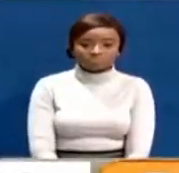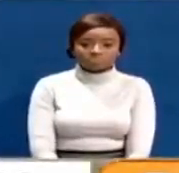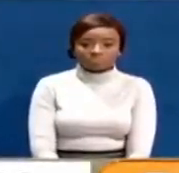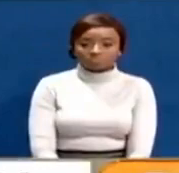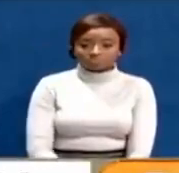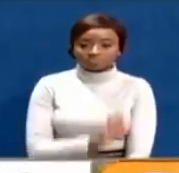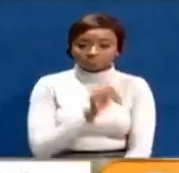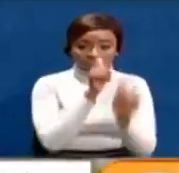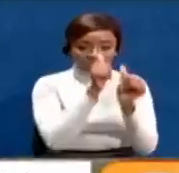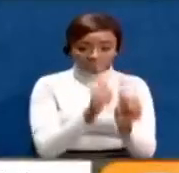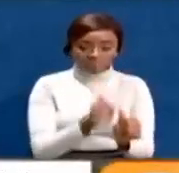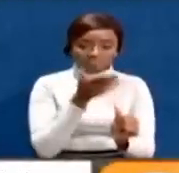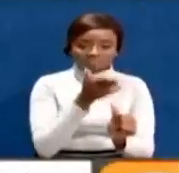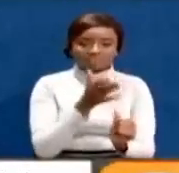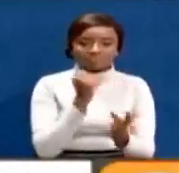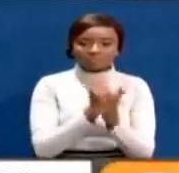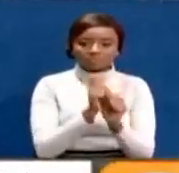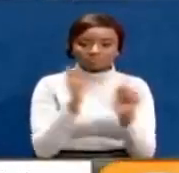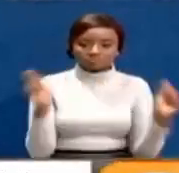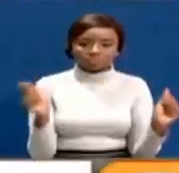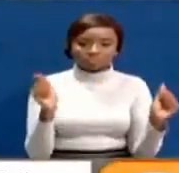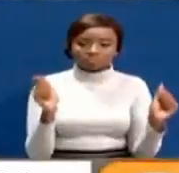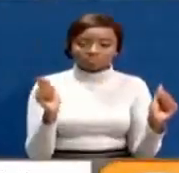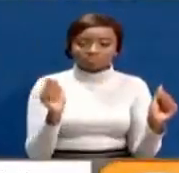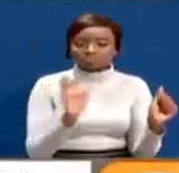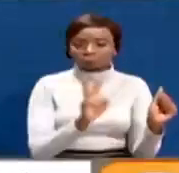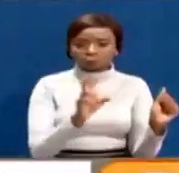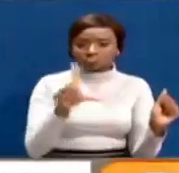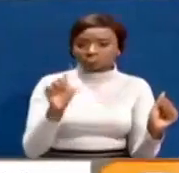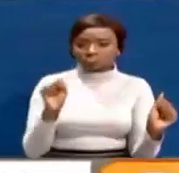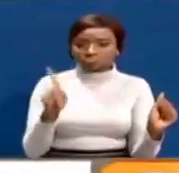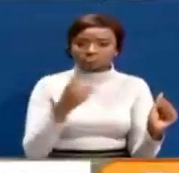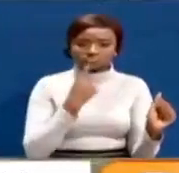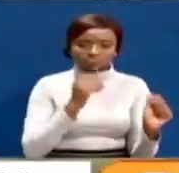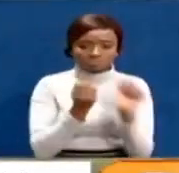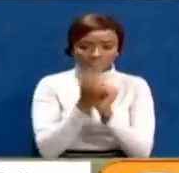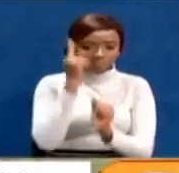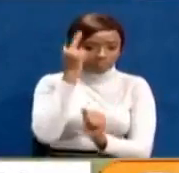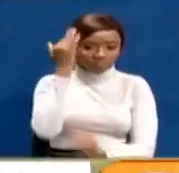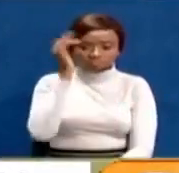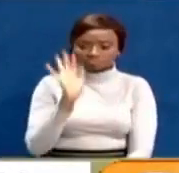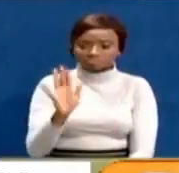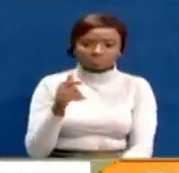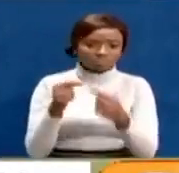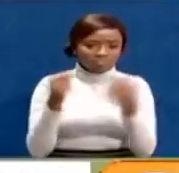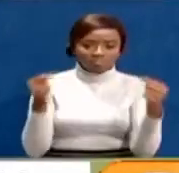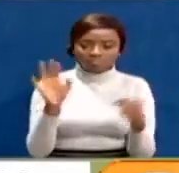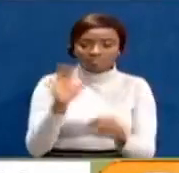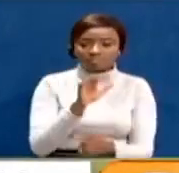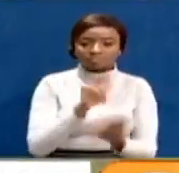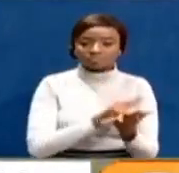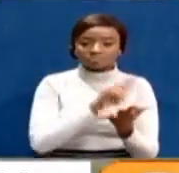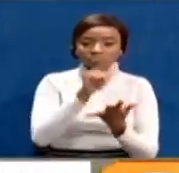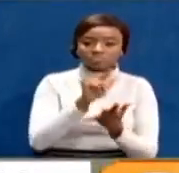In the notice appearing in a section of dailies on Monday, the lawyers' lobby outlined 12 reasons for its objection to the